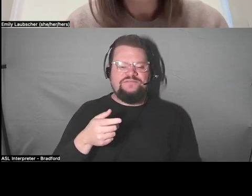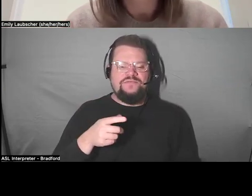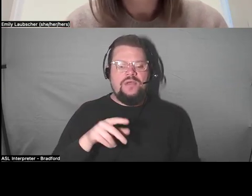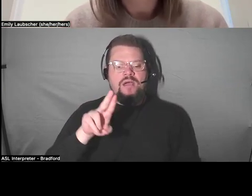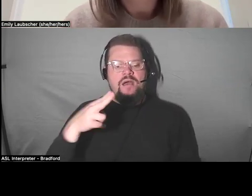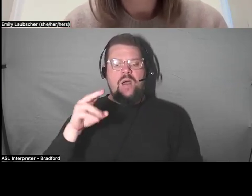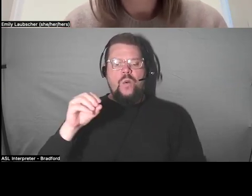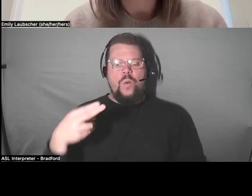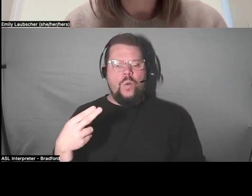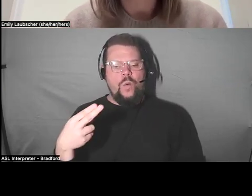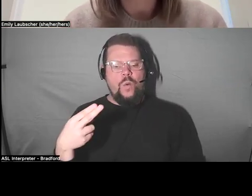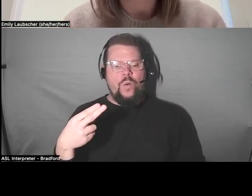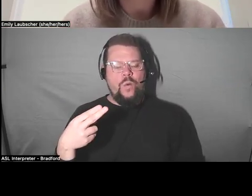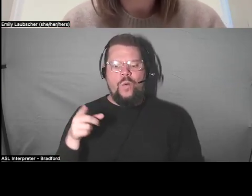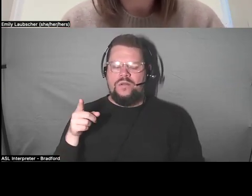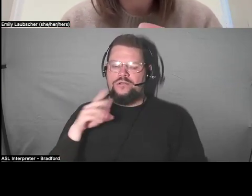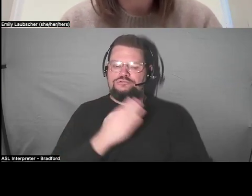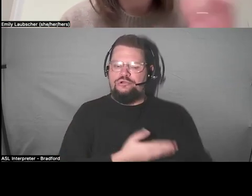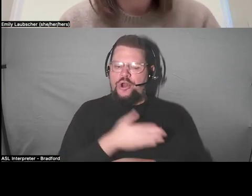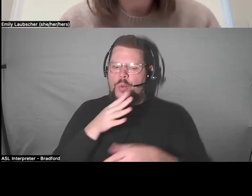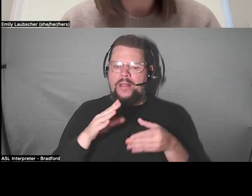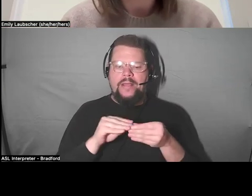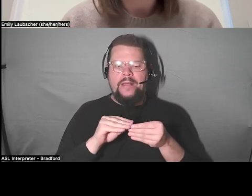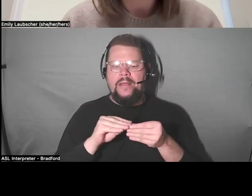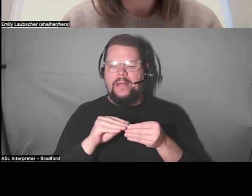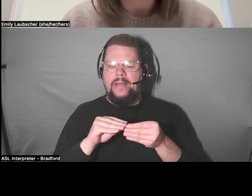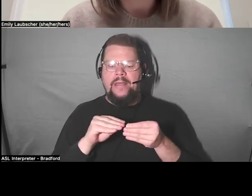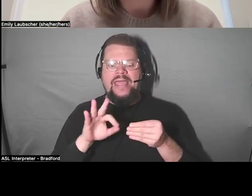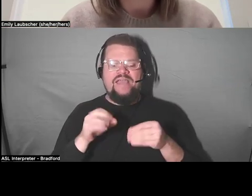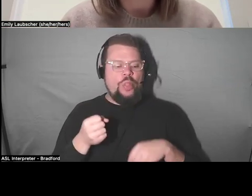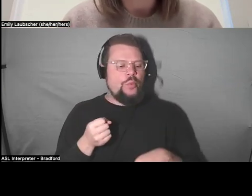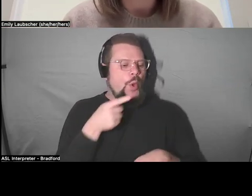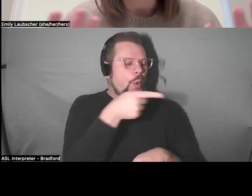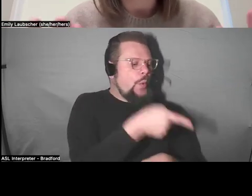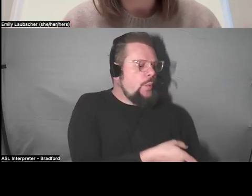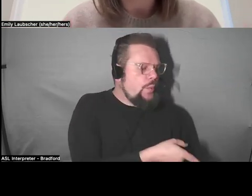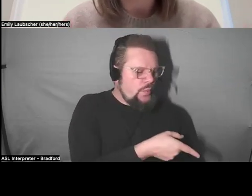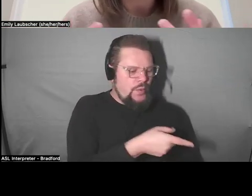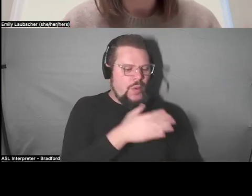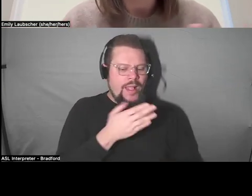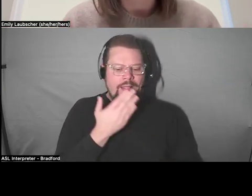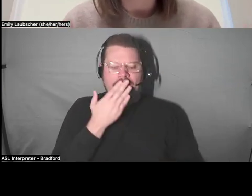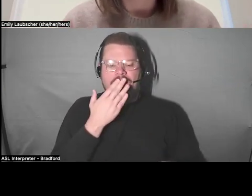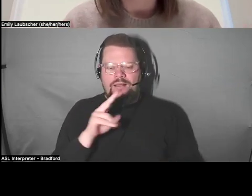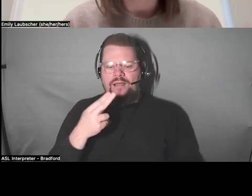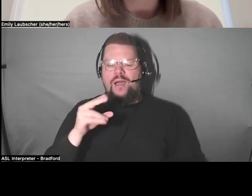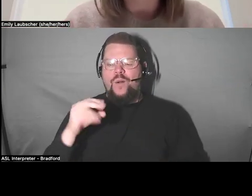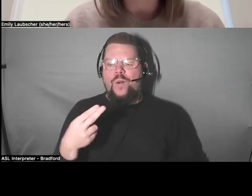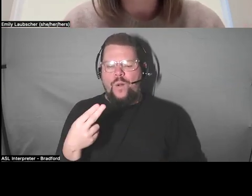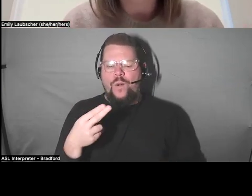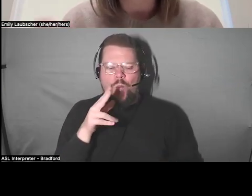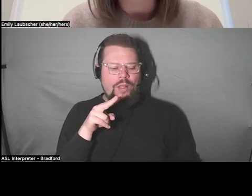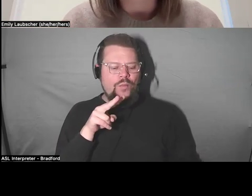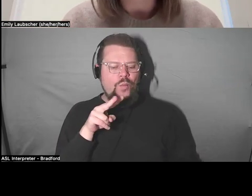Uh-oh. She would say this when she threw things off of her high chair, and then it was funny for her to say, uh-oh, and watch one of